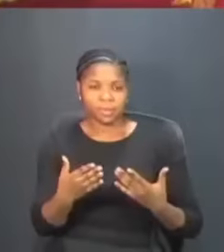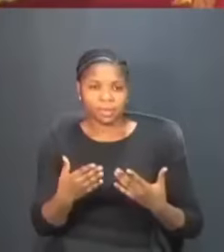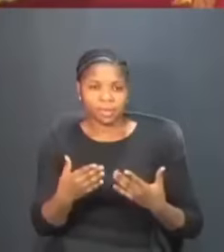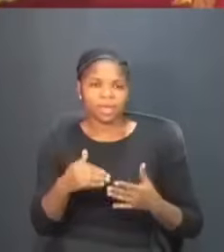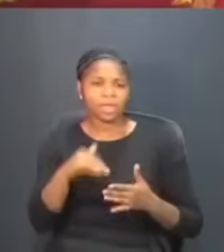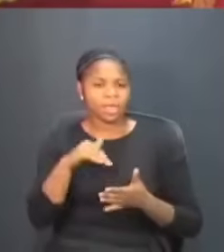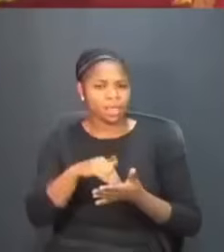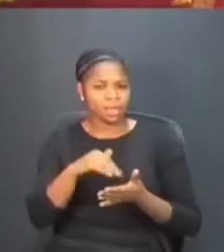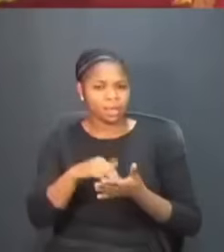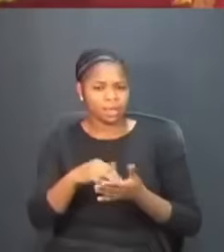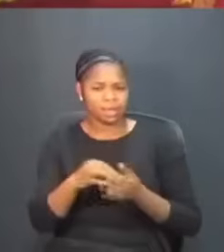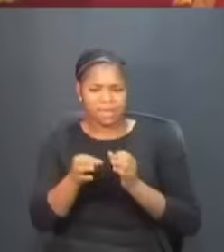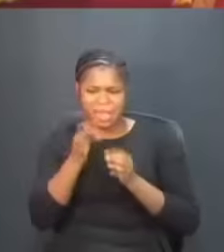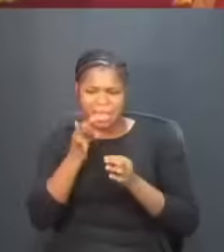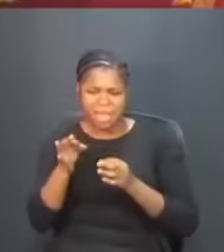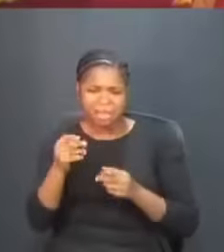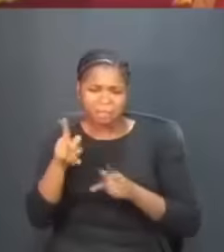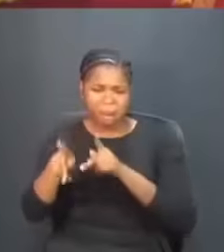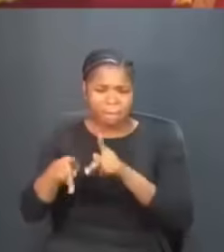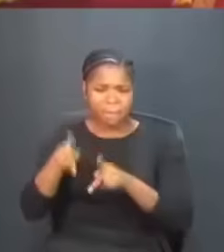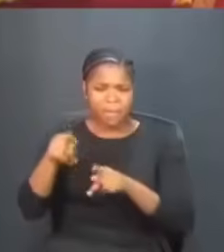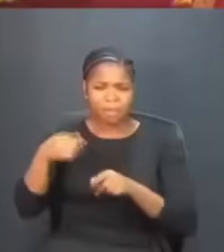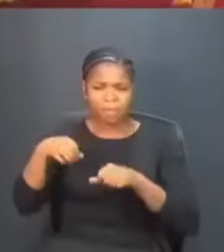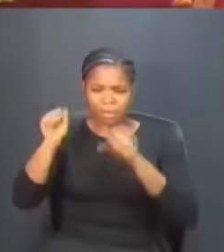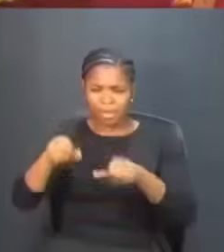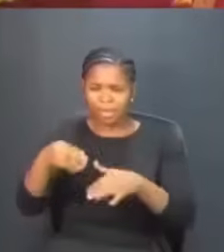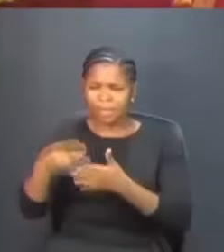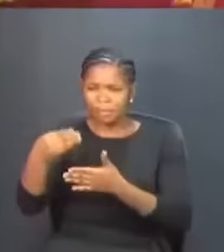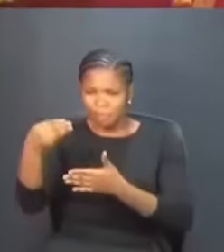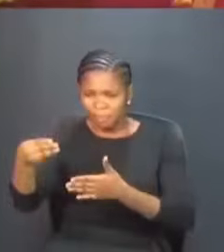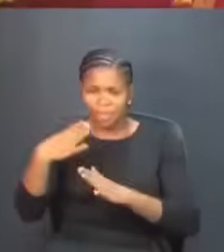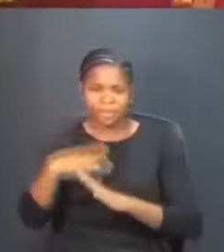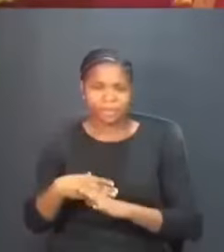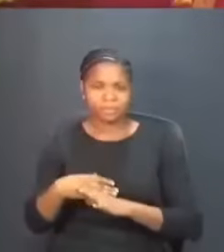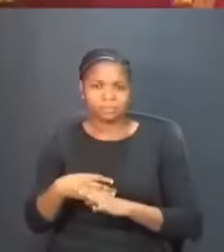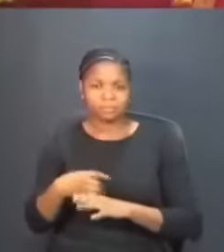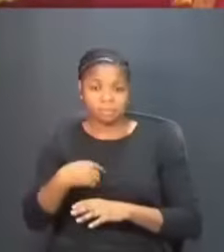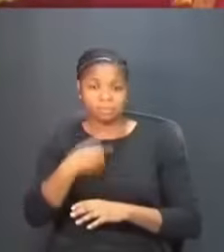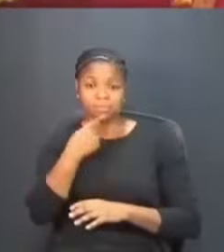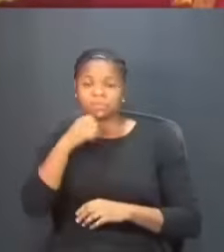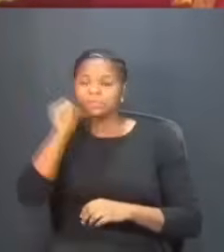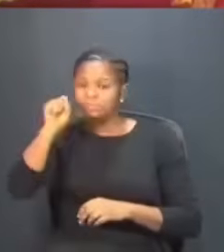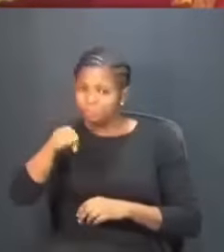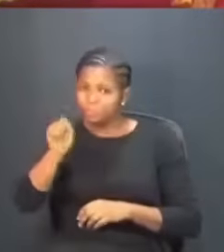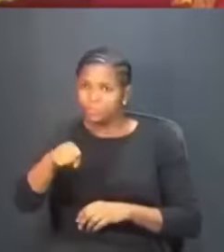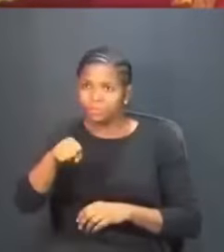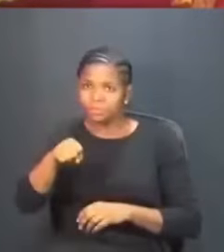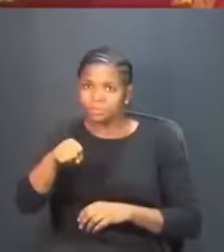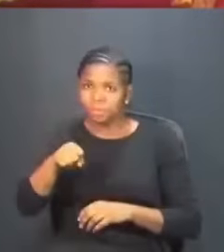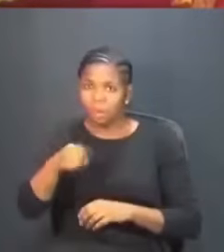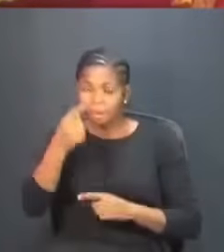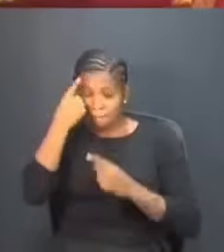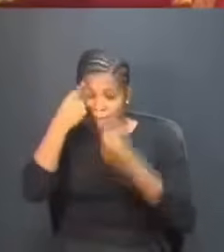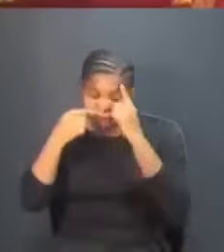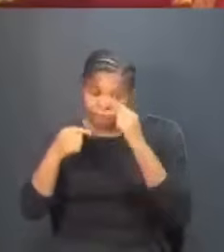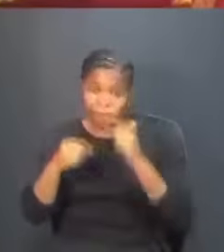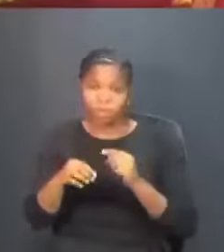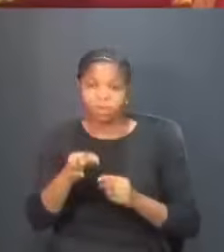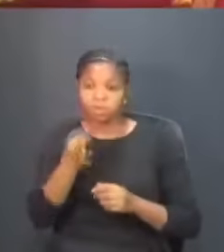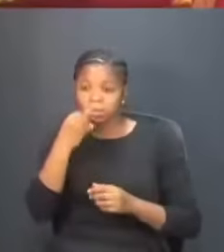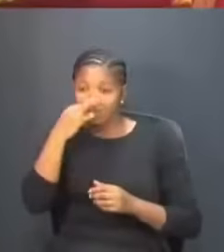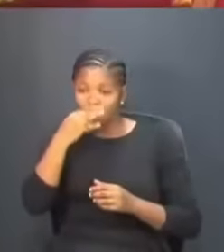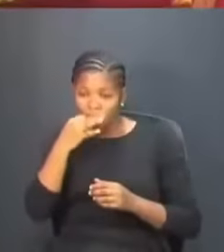affordability, whether people can afford or not. And I'm saying that yes, because food prices have collapsed so